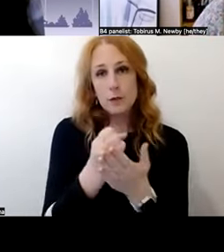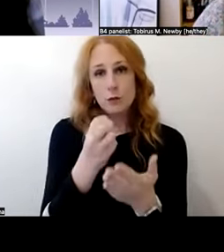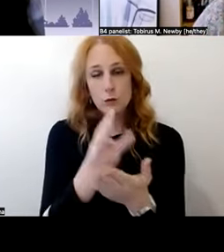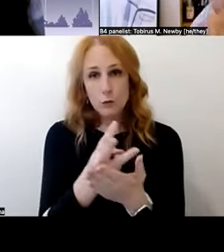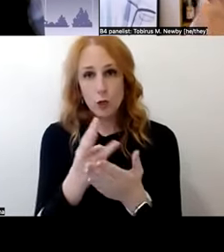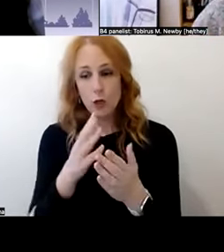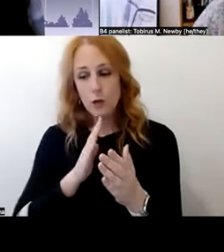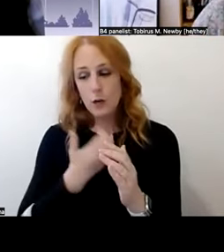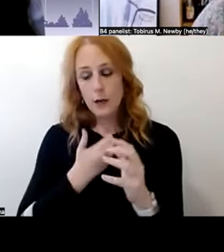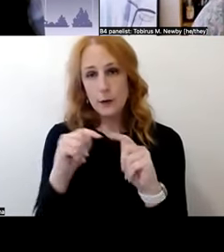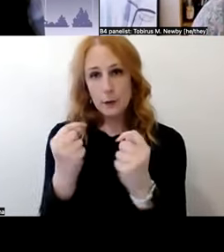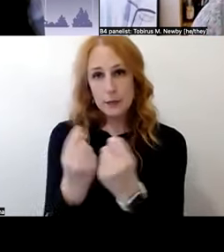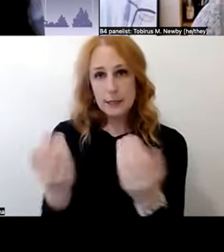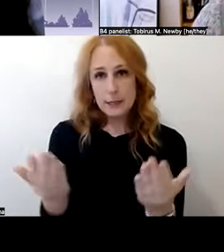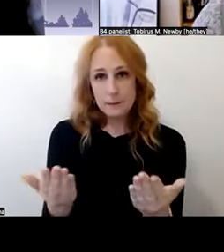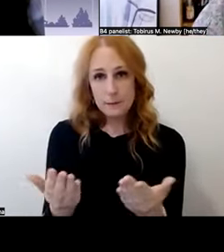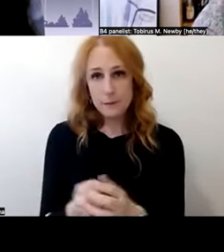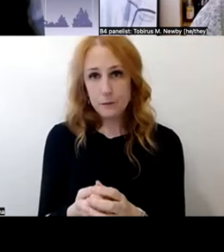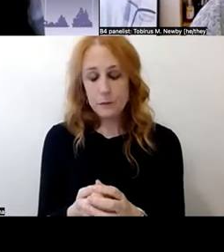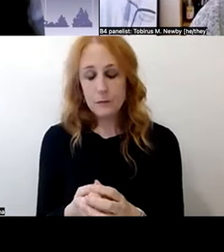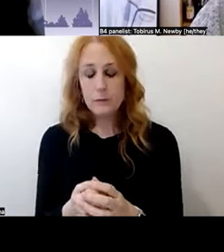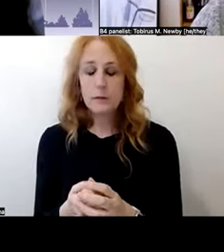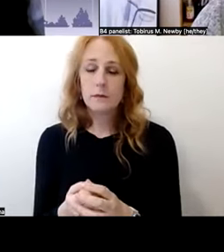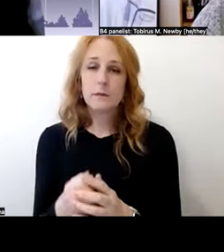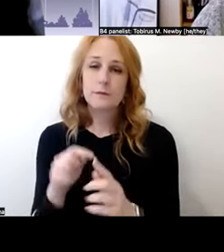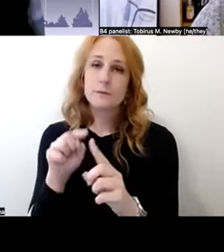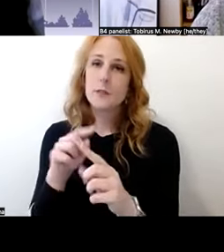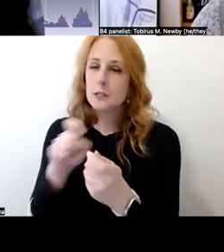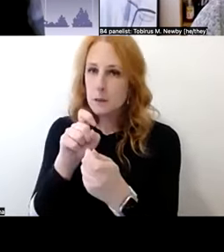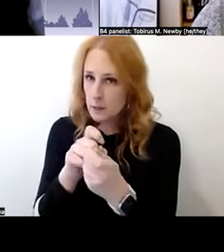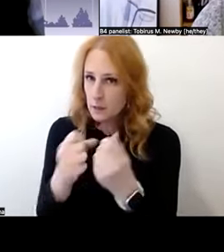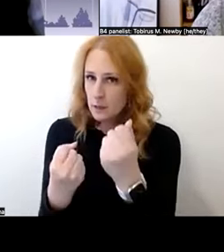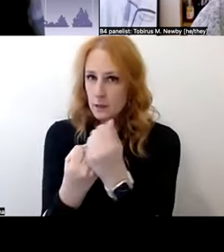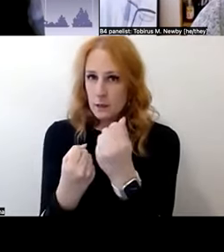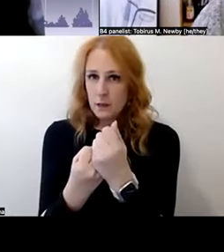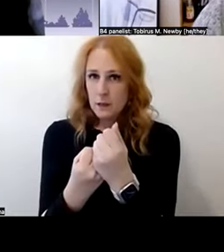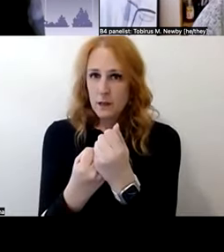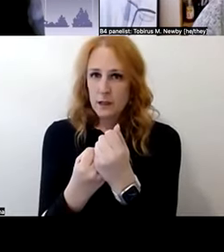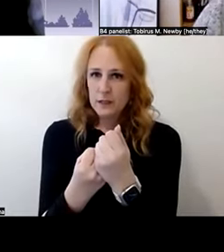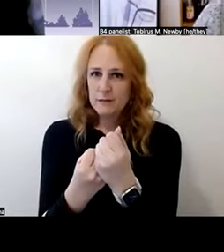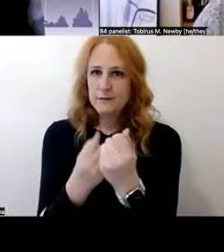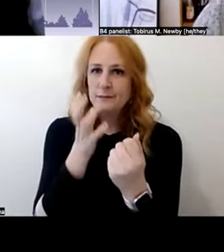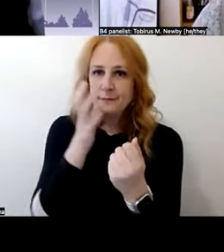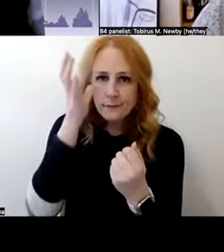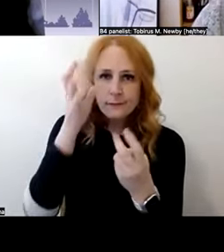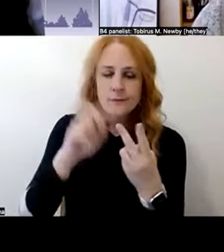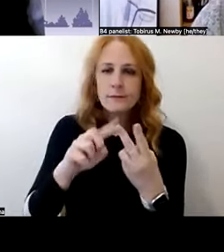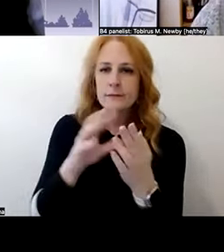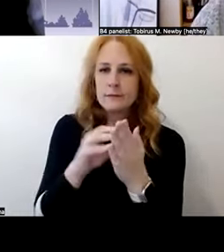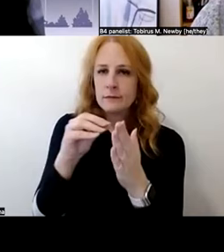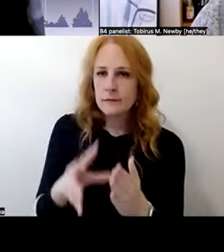on our team that specifically supports parenting students and the University Village